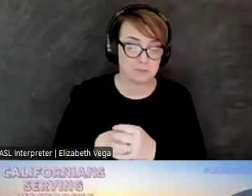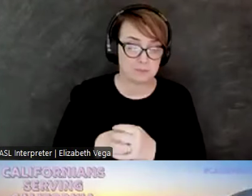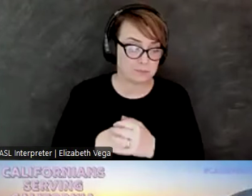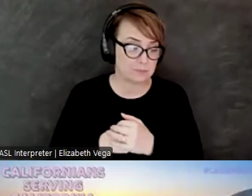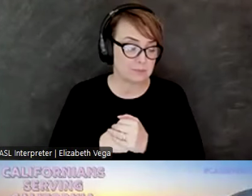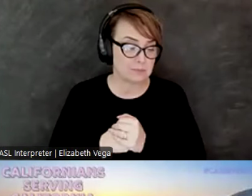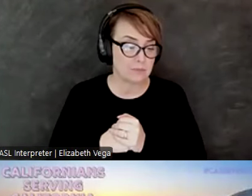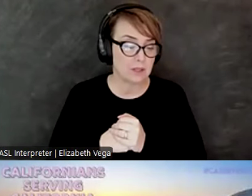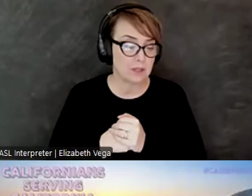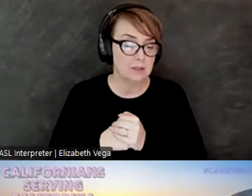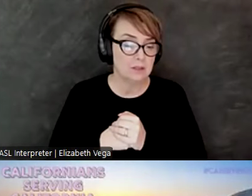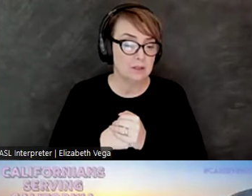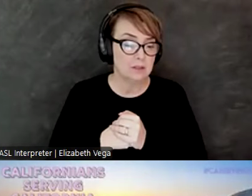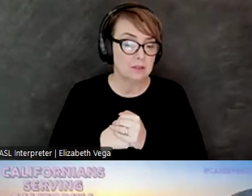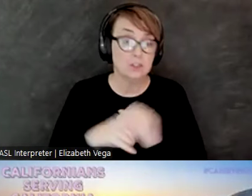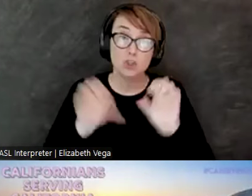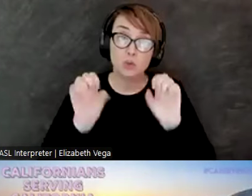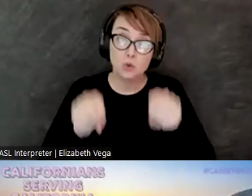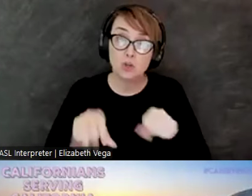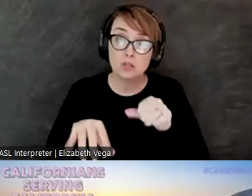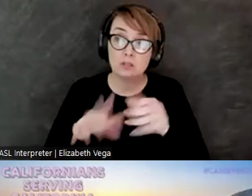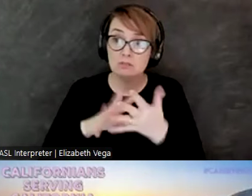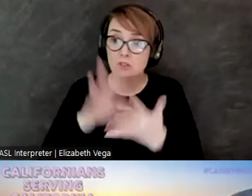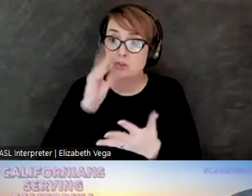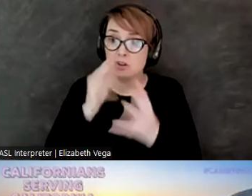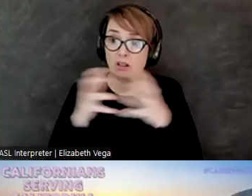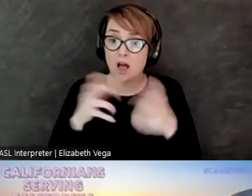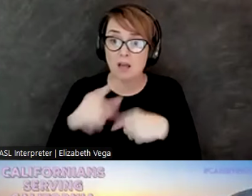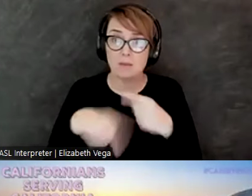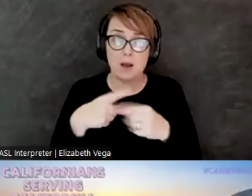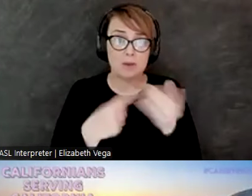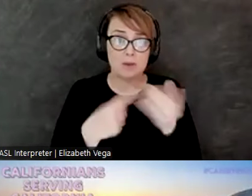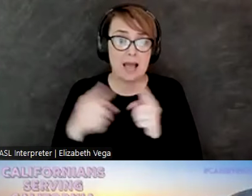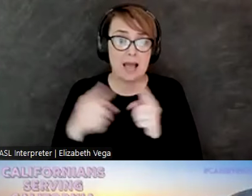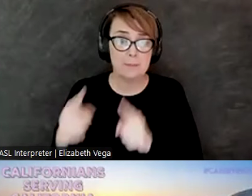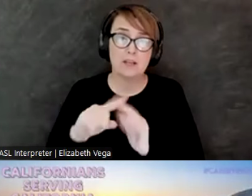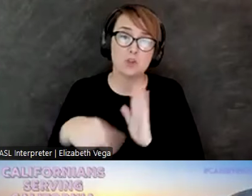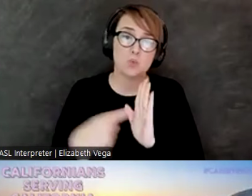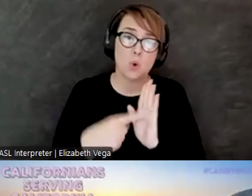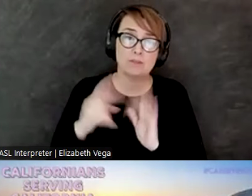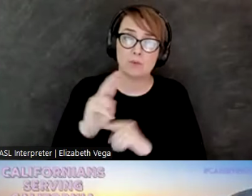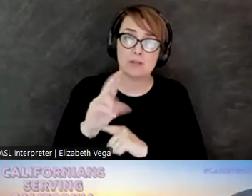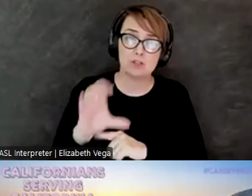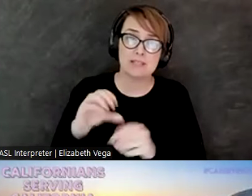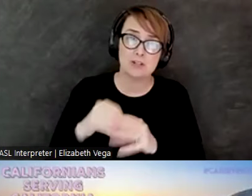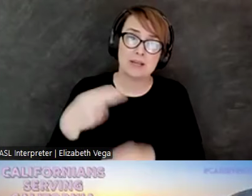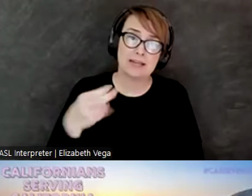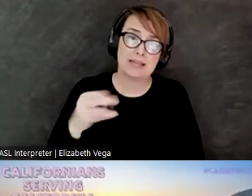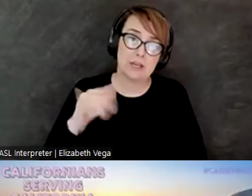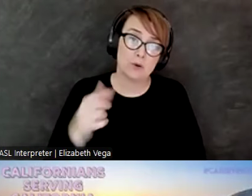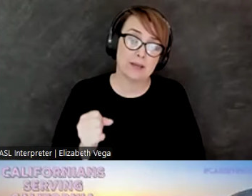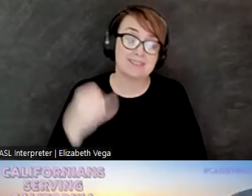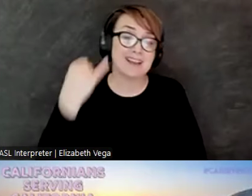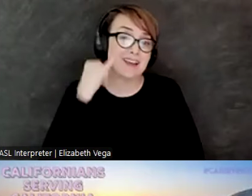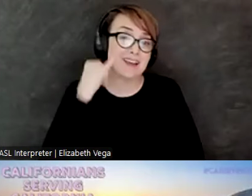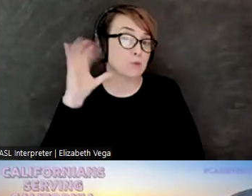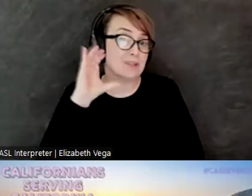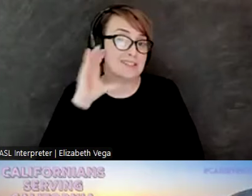You could find out a lot about what's happening, the role of the regional center in hearings, by hearing from the public,